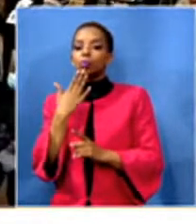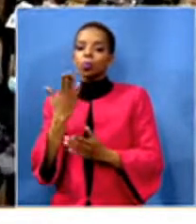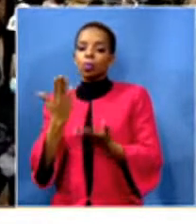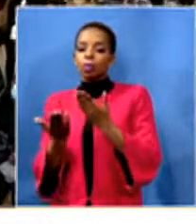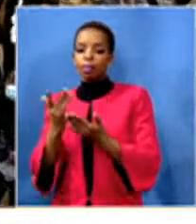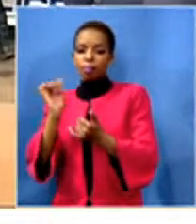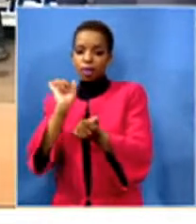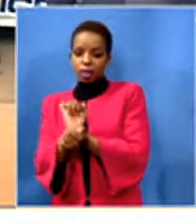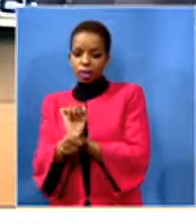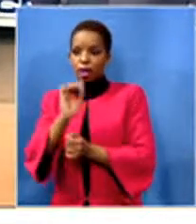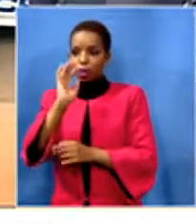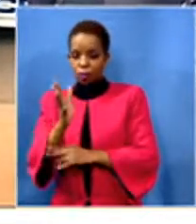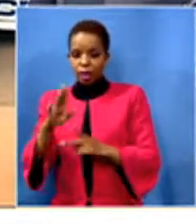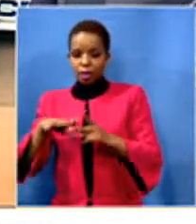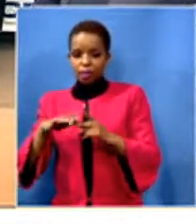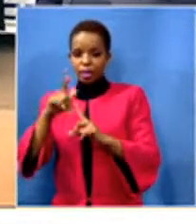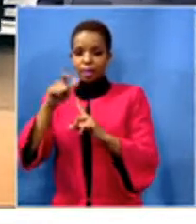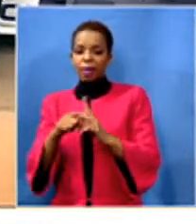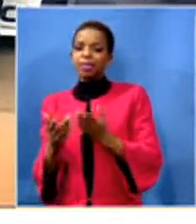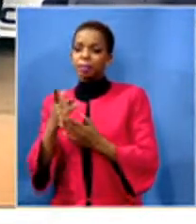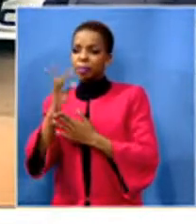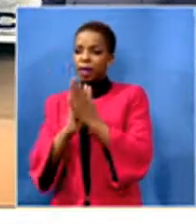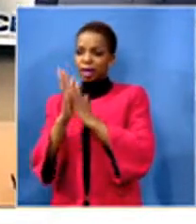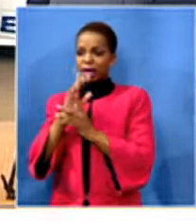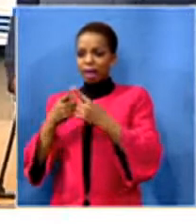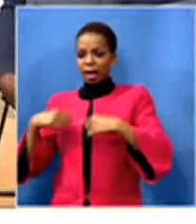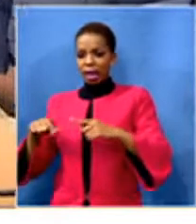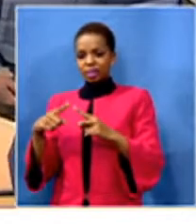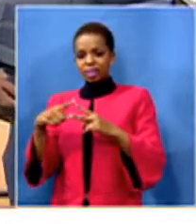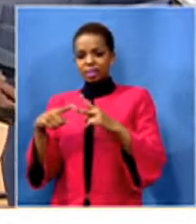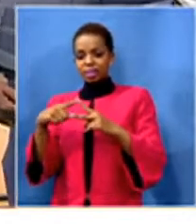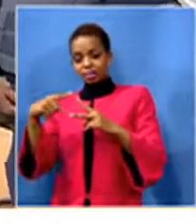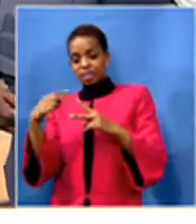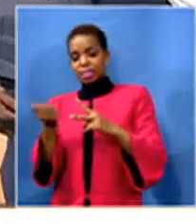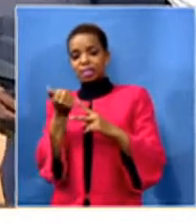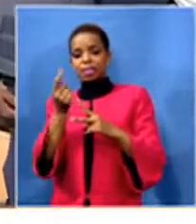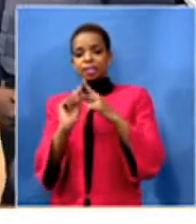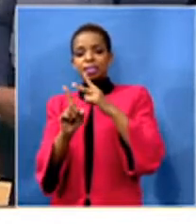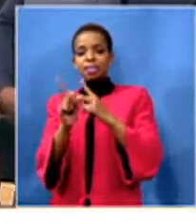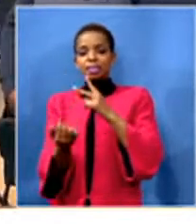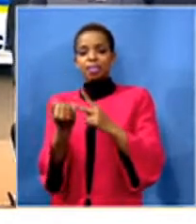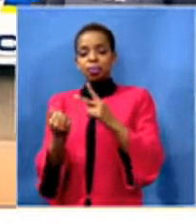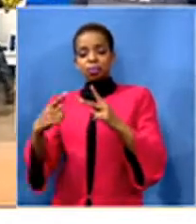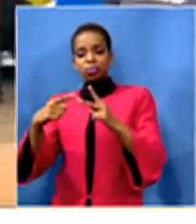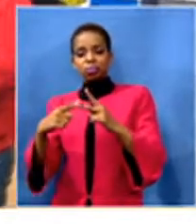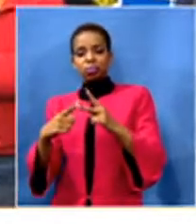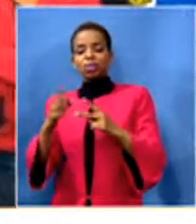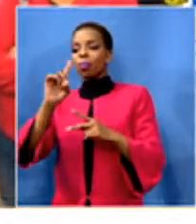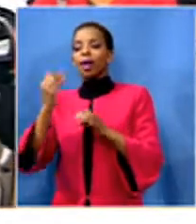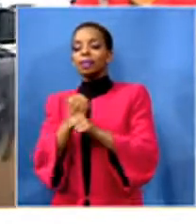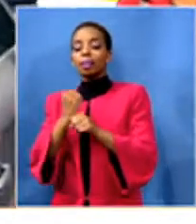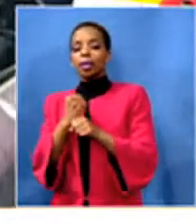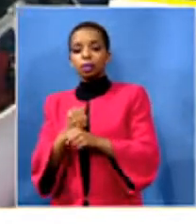soon. Perhaps you can talk to us about that, and also what led to the arrest of the suspect who was killed. Was there evidence that was presented